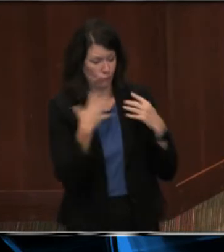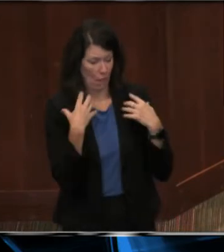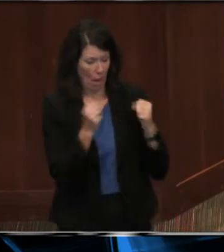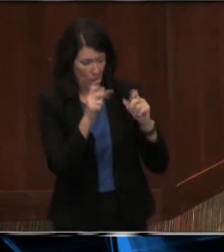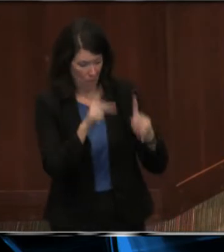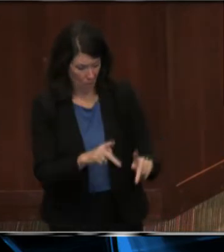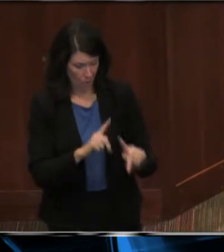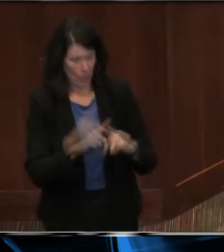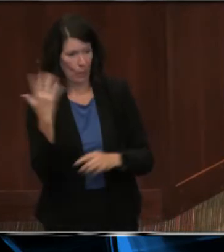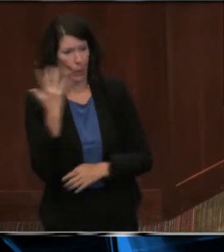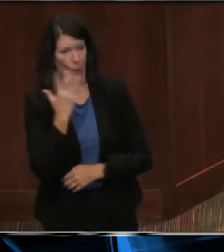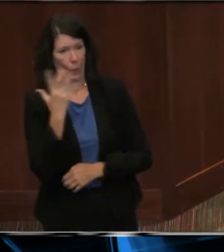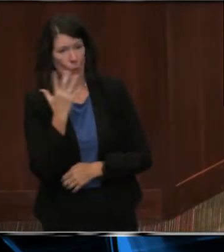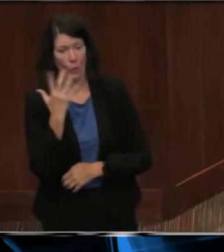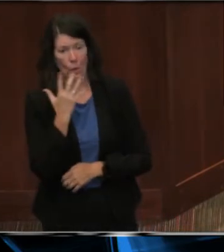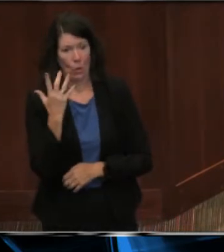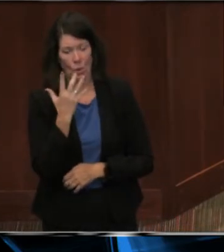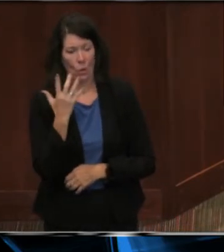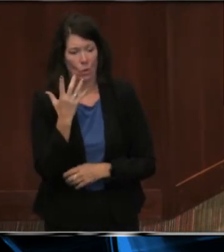an overwhelming